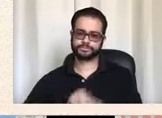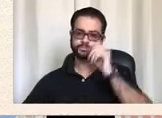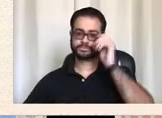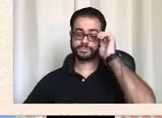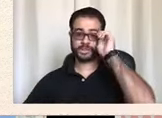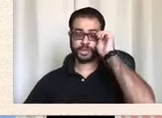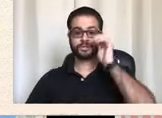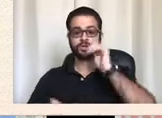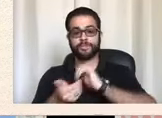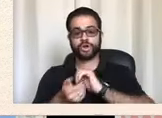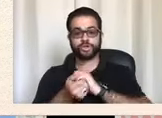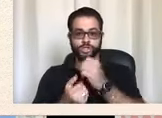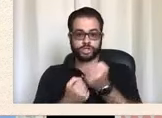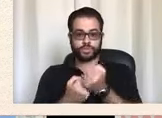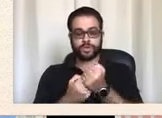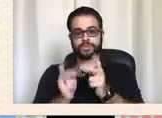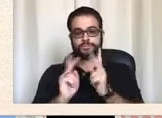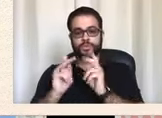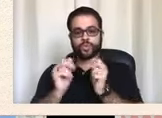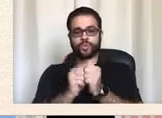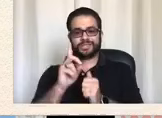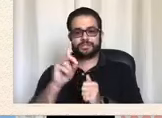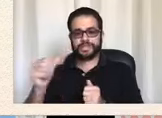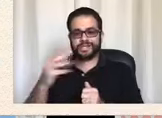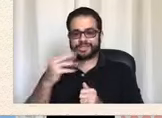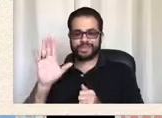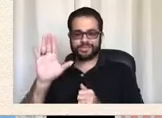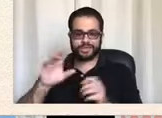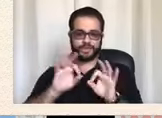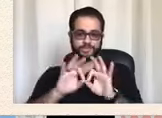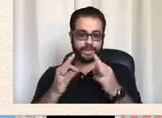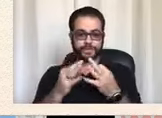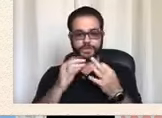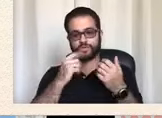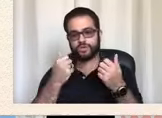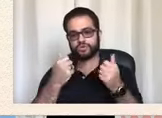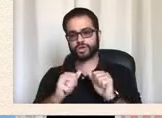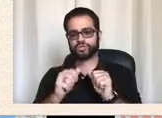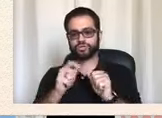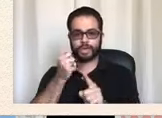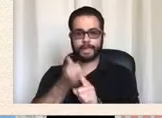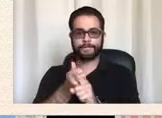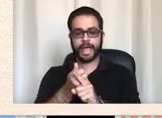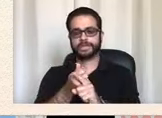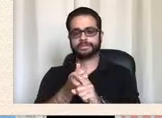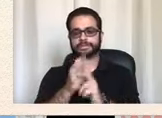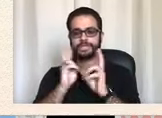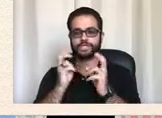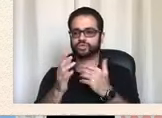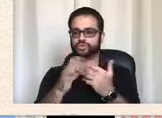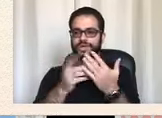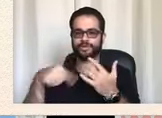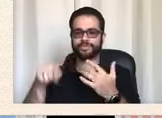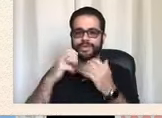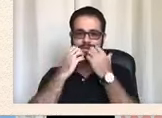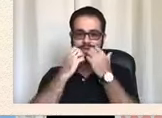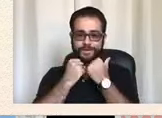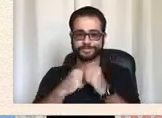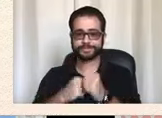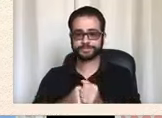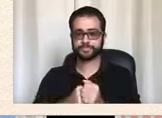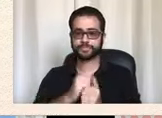with disabilities and their families in their efforts to make an impact on the issues they care about. So, really, the program is about